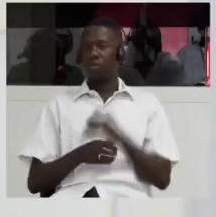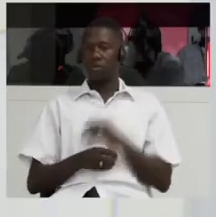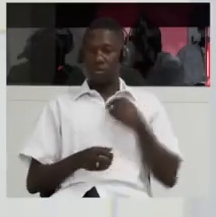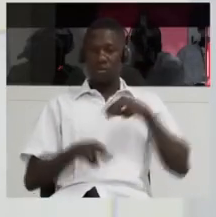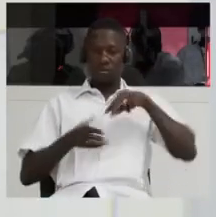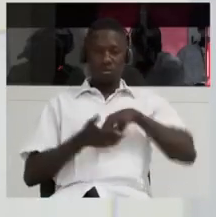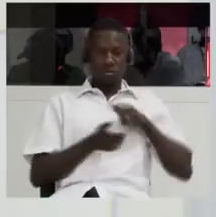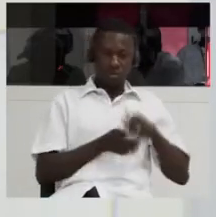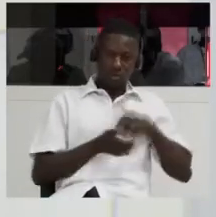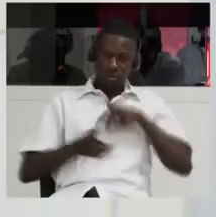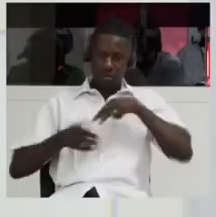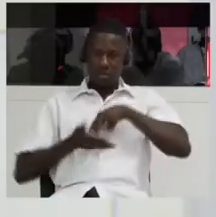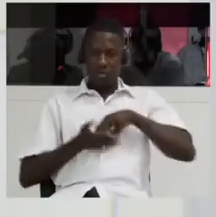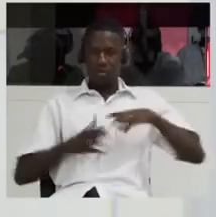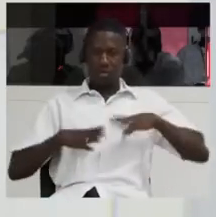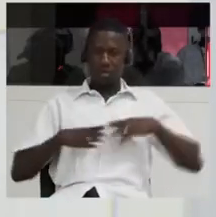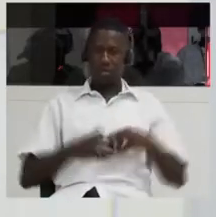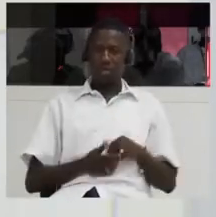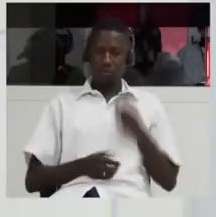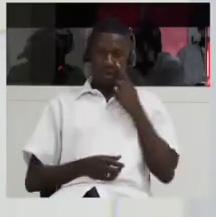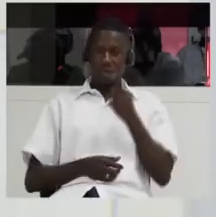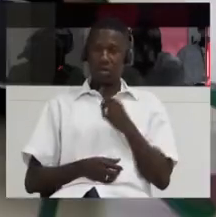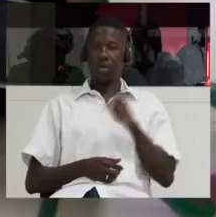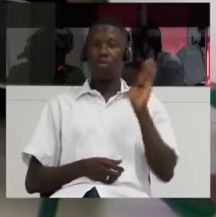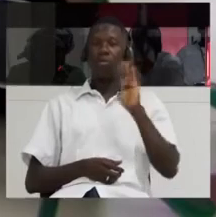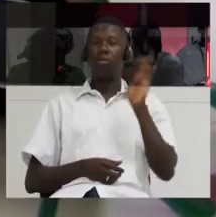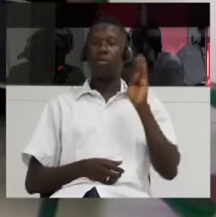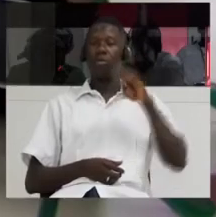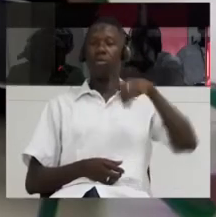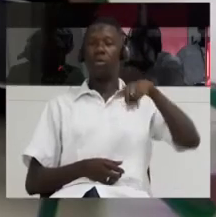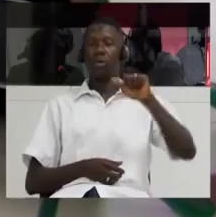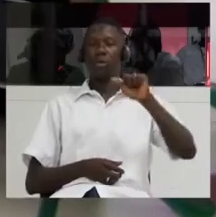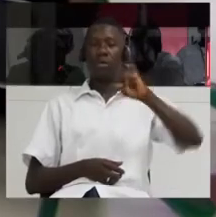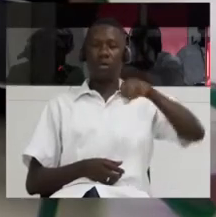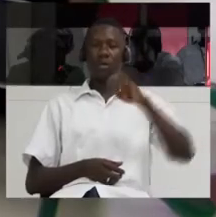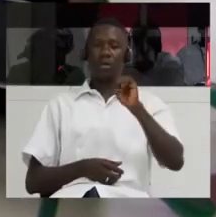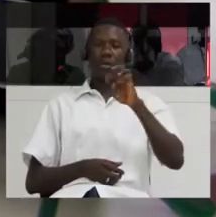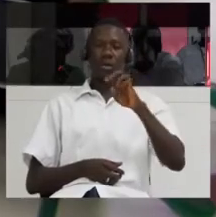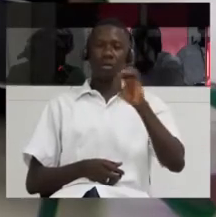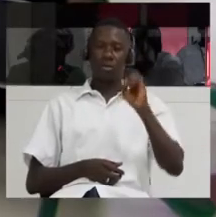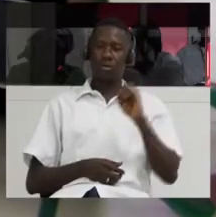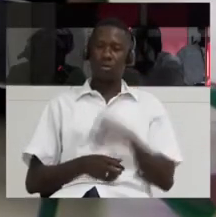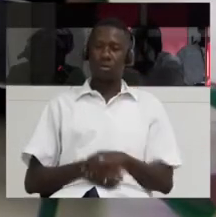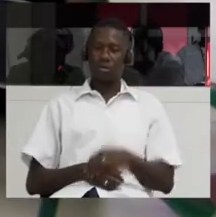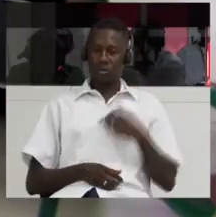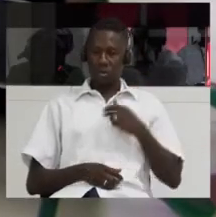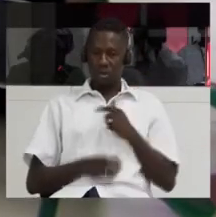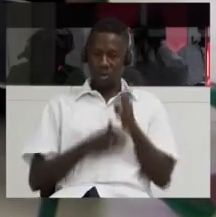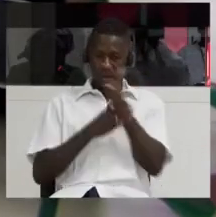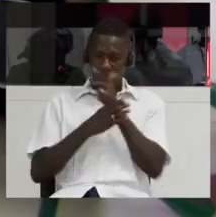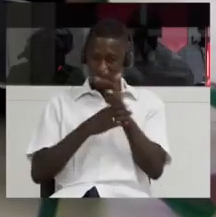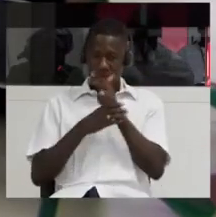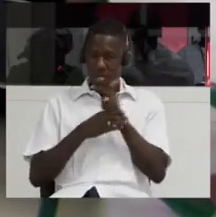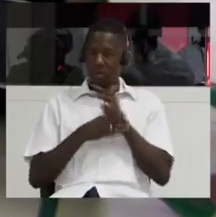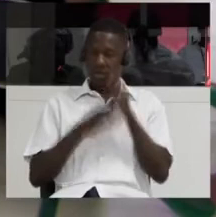This was a blue Pajero. I was inside the, around the guard room area. So